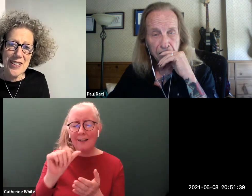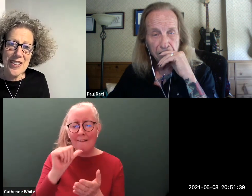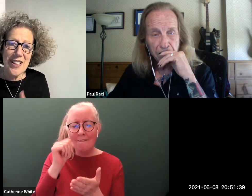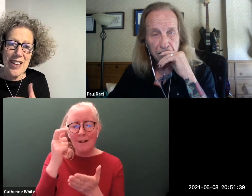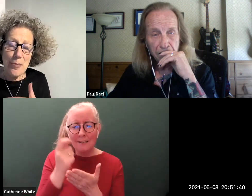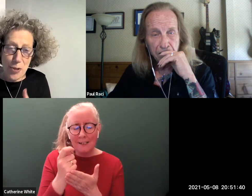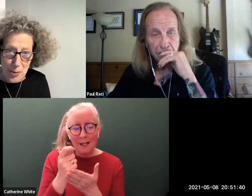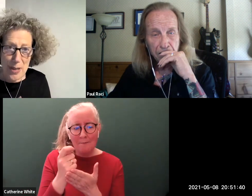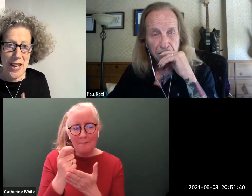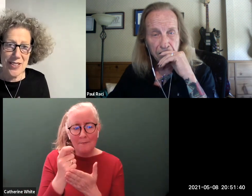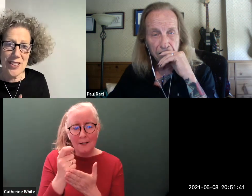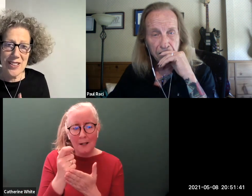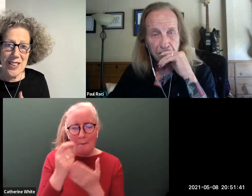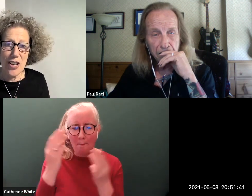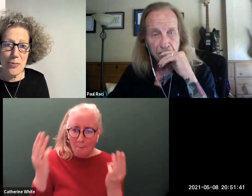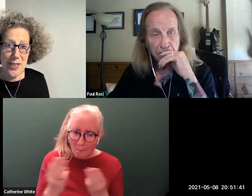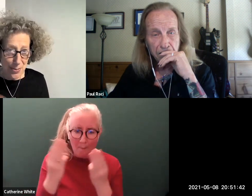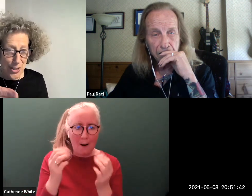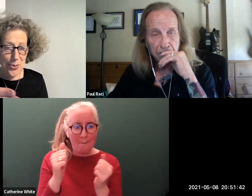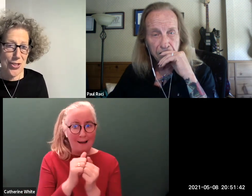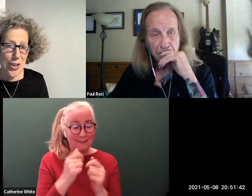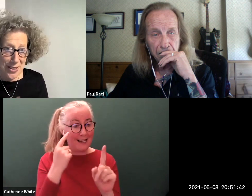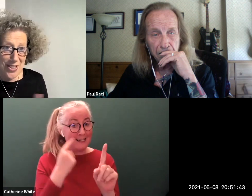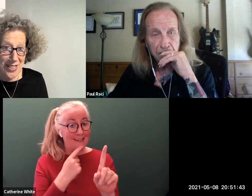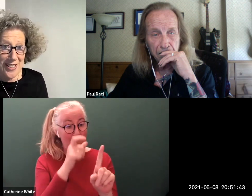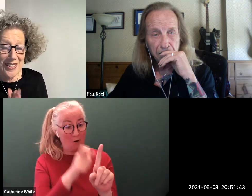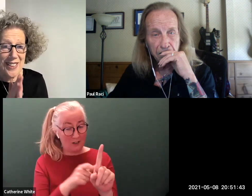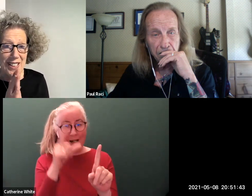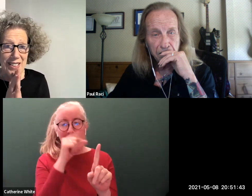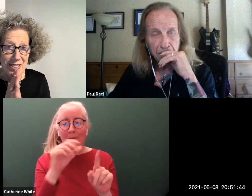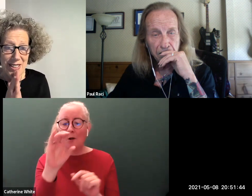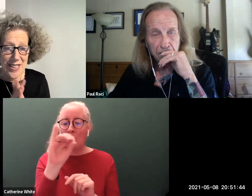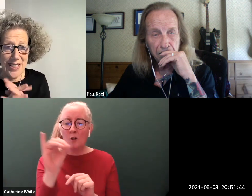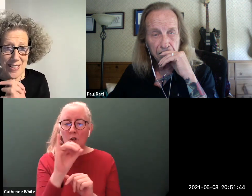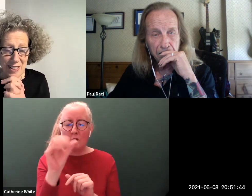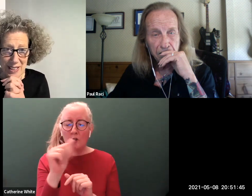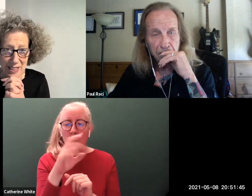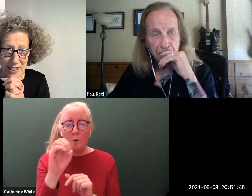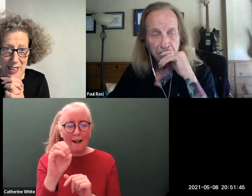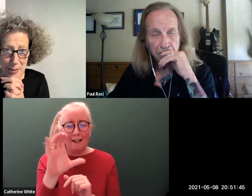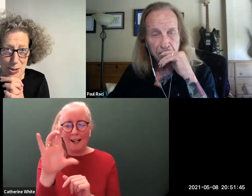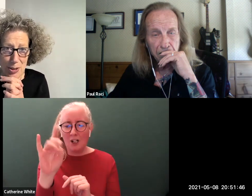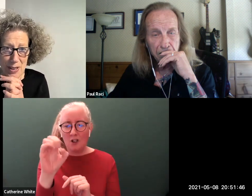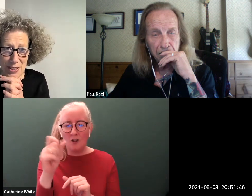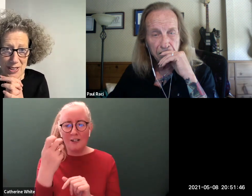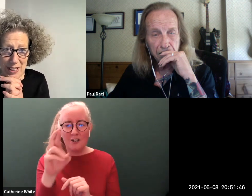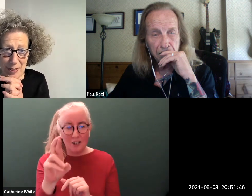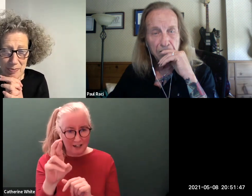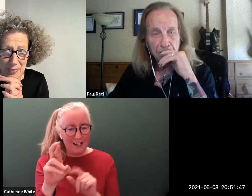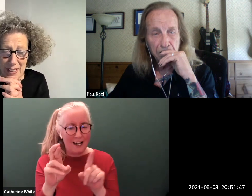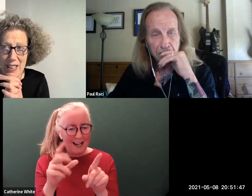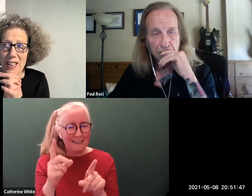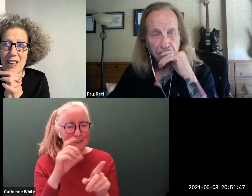met and properly met a deaf person, which was Joanne Chester, the girl I was talking about